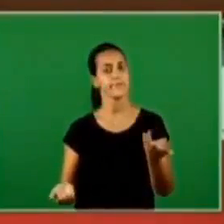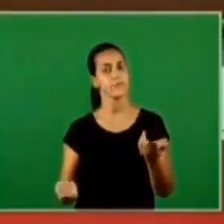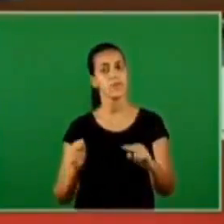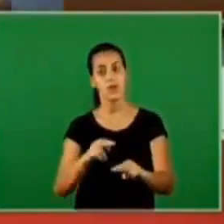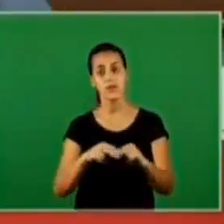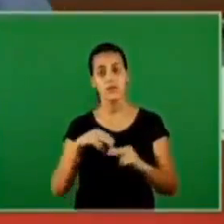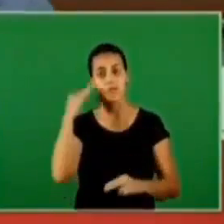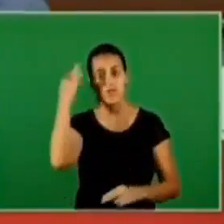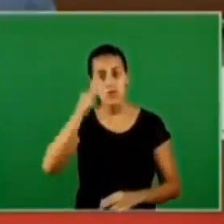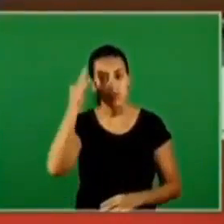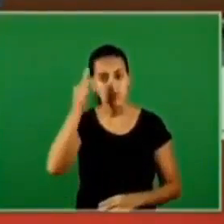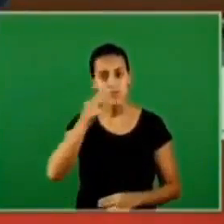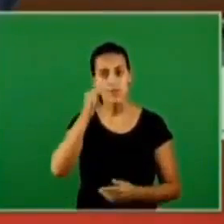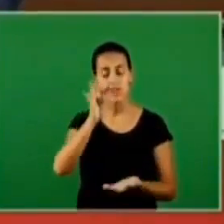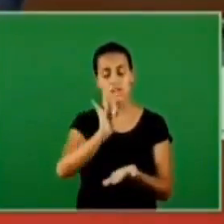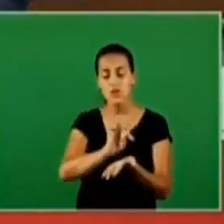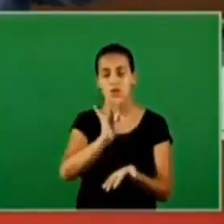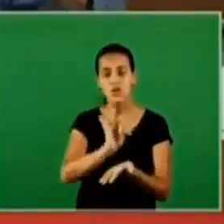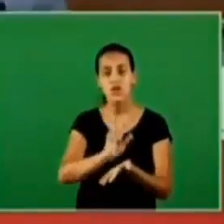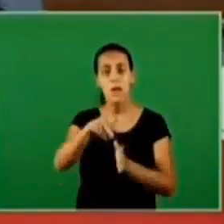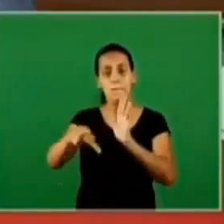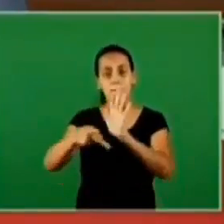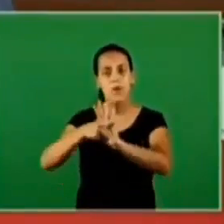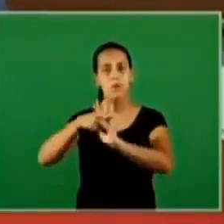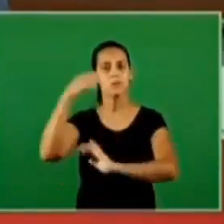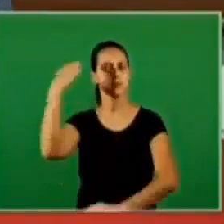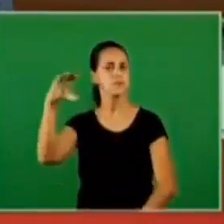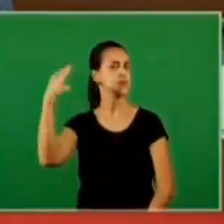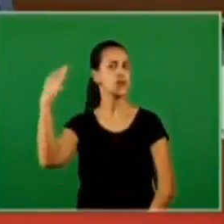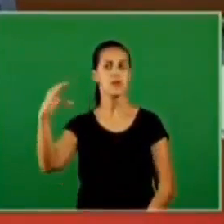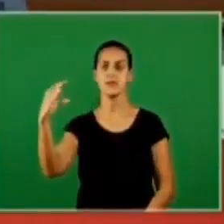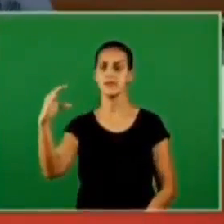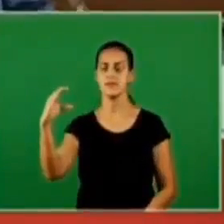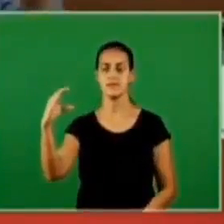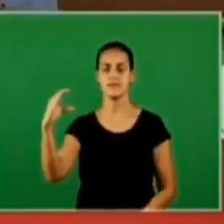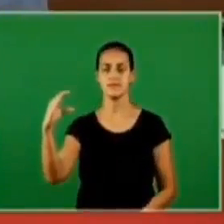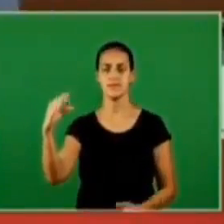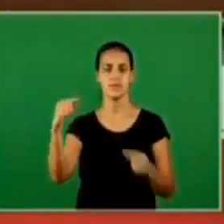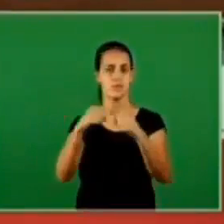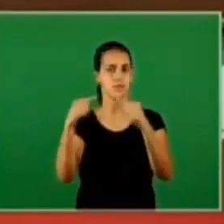So philosophy, theology, is science.